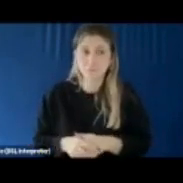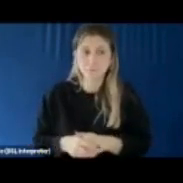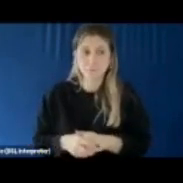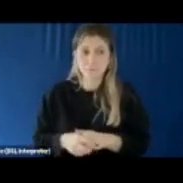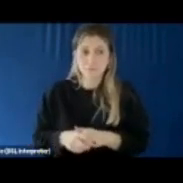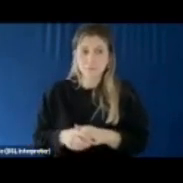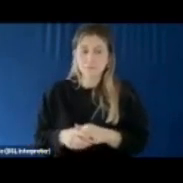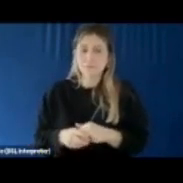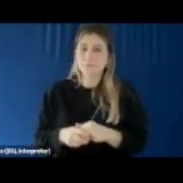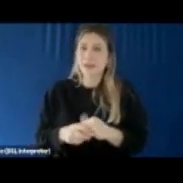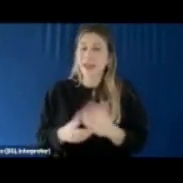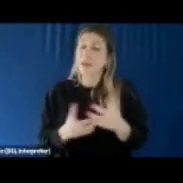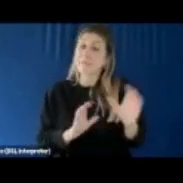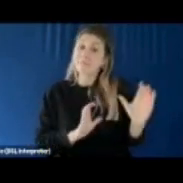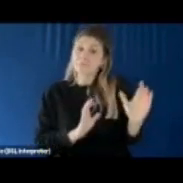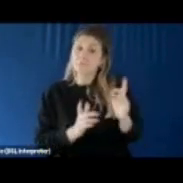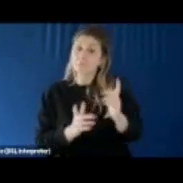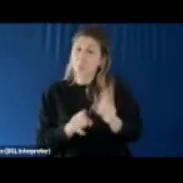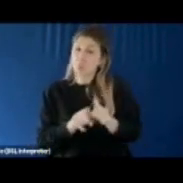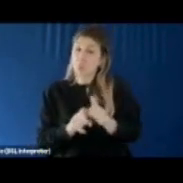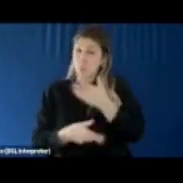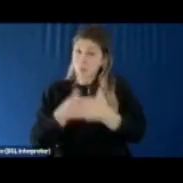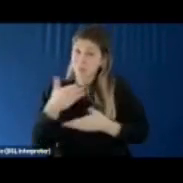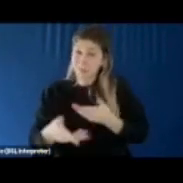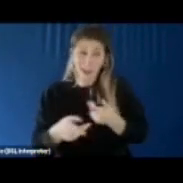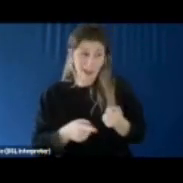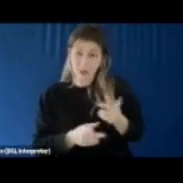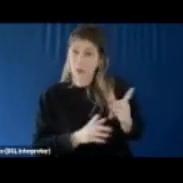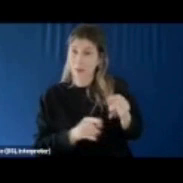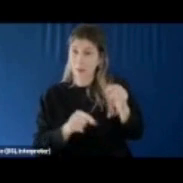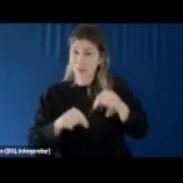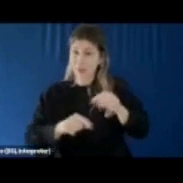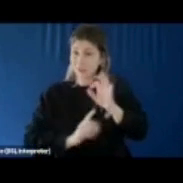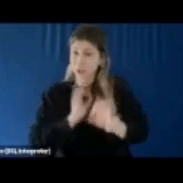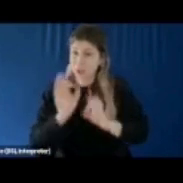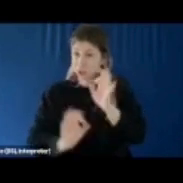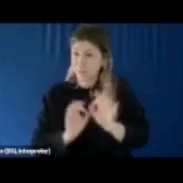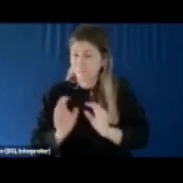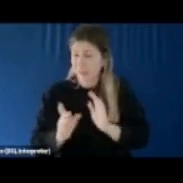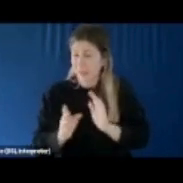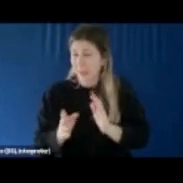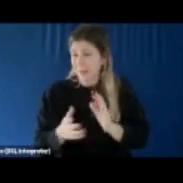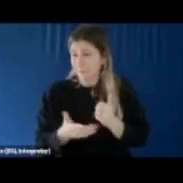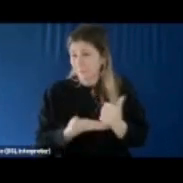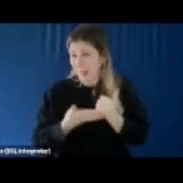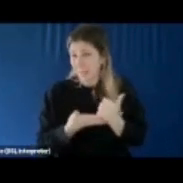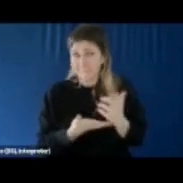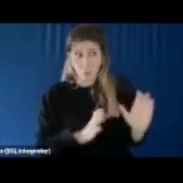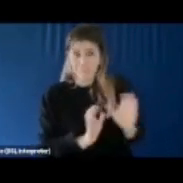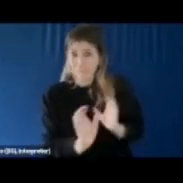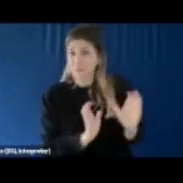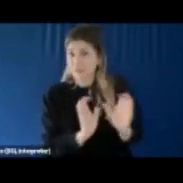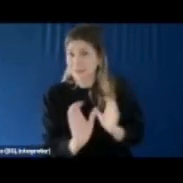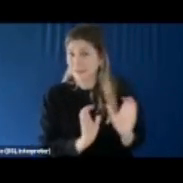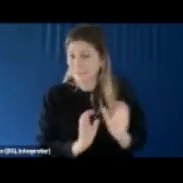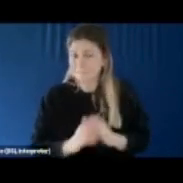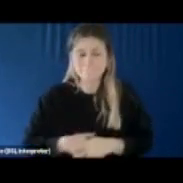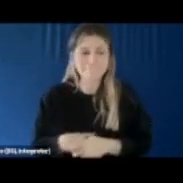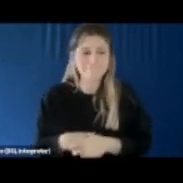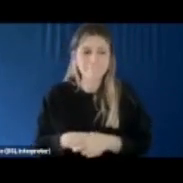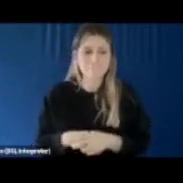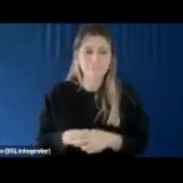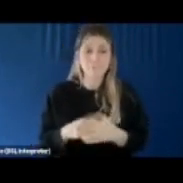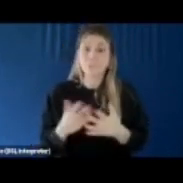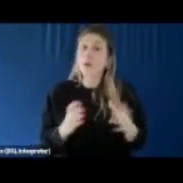of public money, especially if it's public funding. The main goal for funders is often to get more culture and creativity into